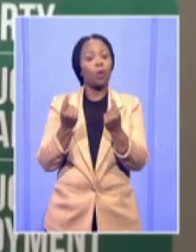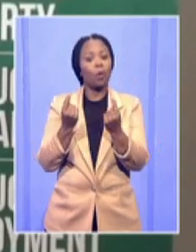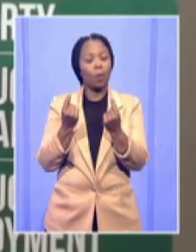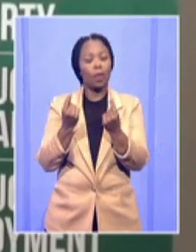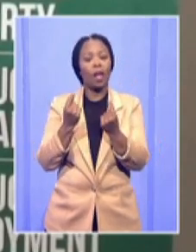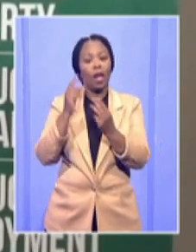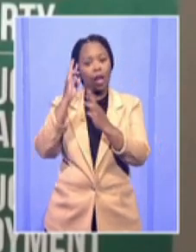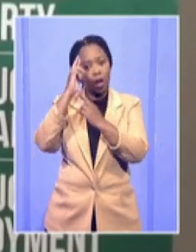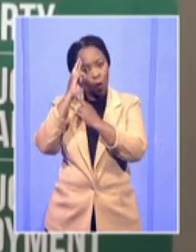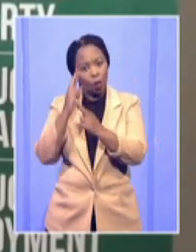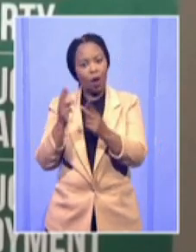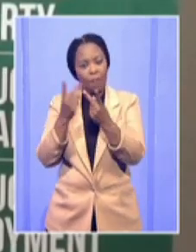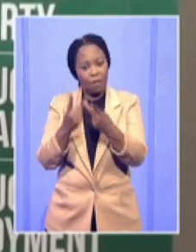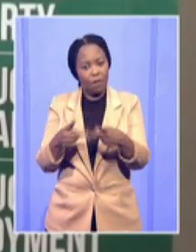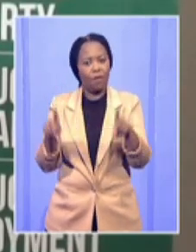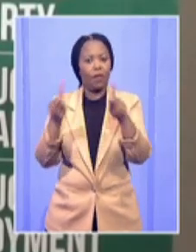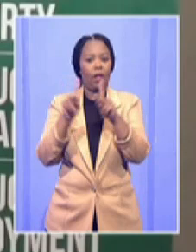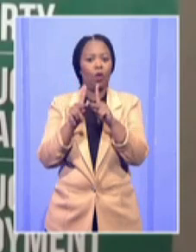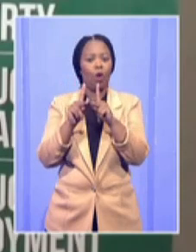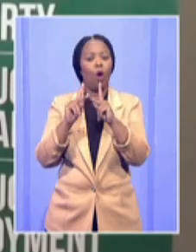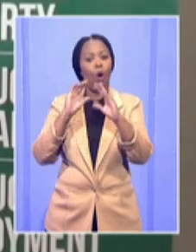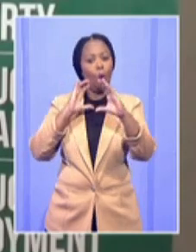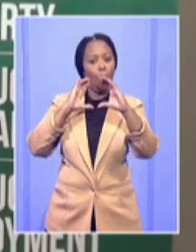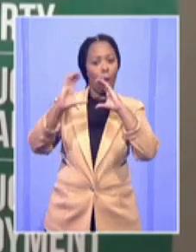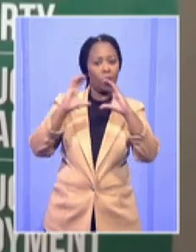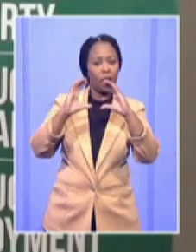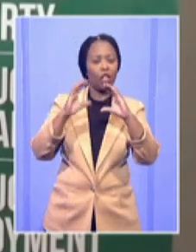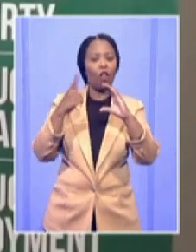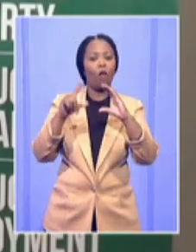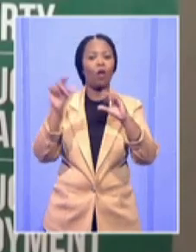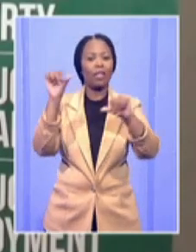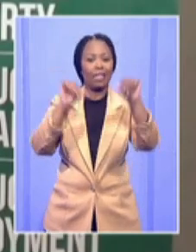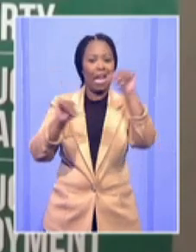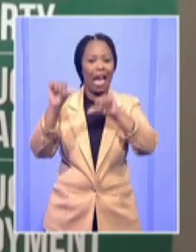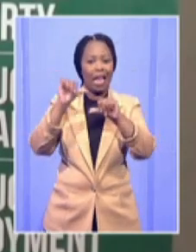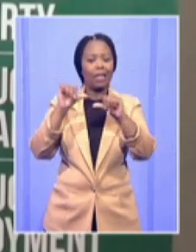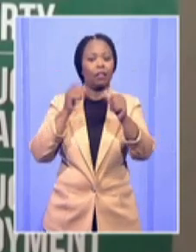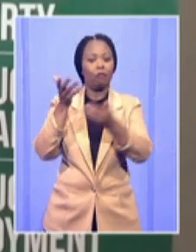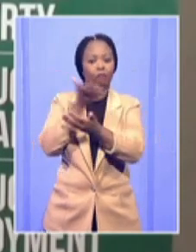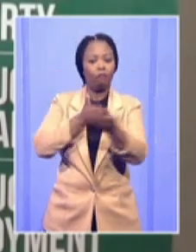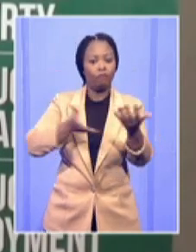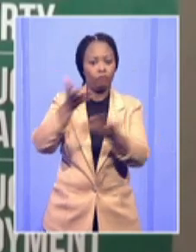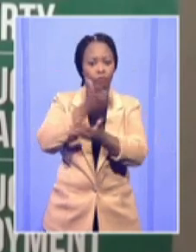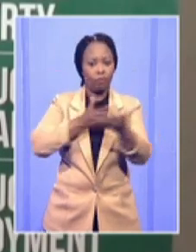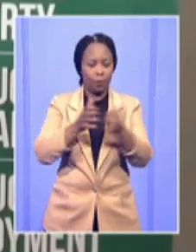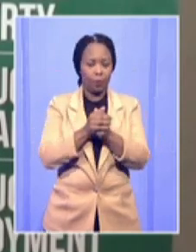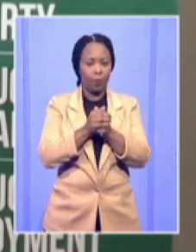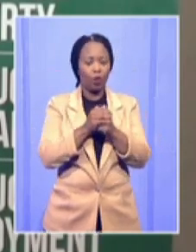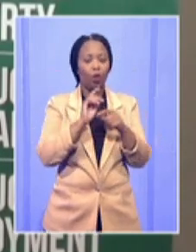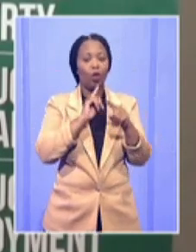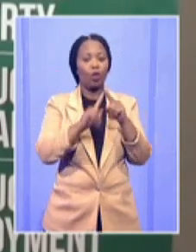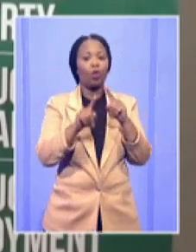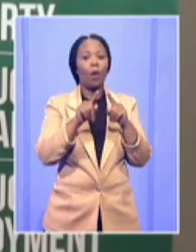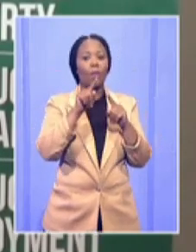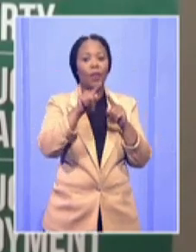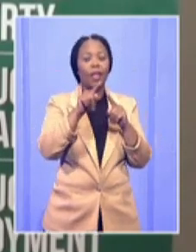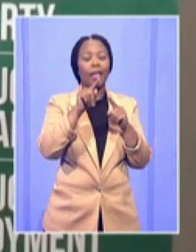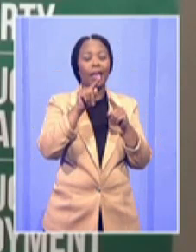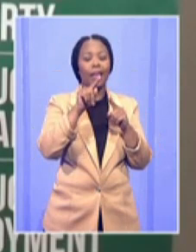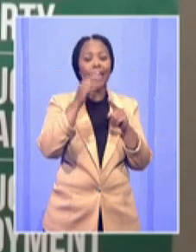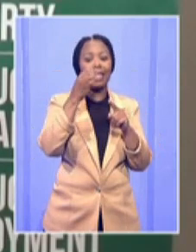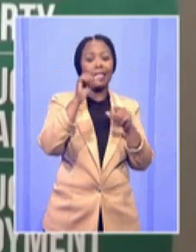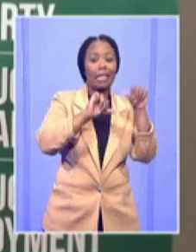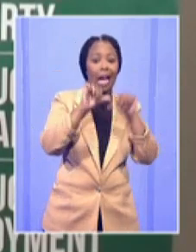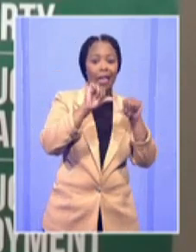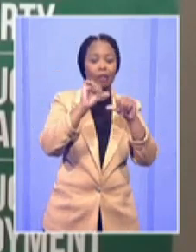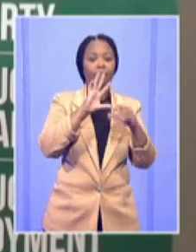of communication and science engagement. Public awareness of science and science engagement form part of the NRF mandate. And as